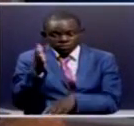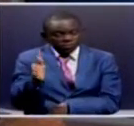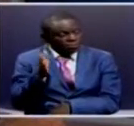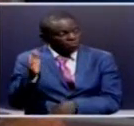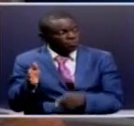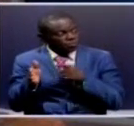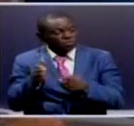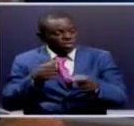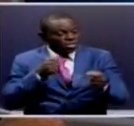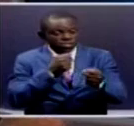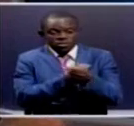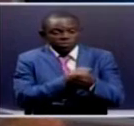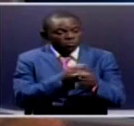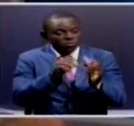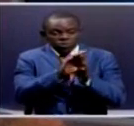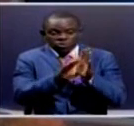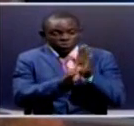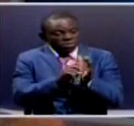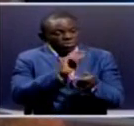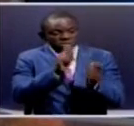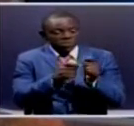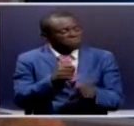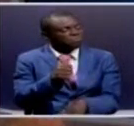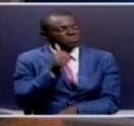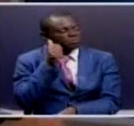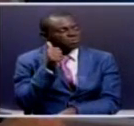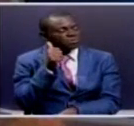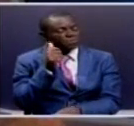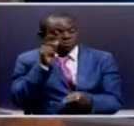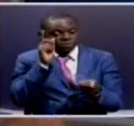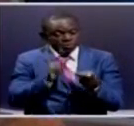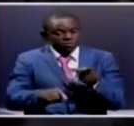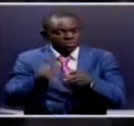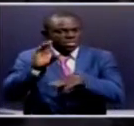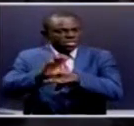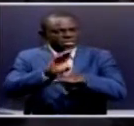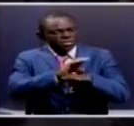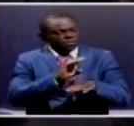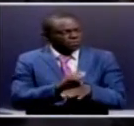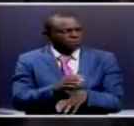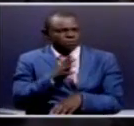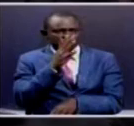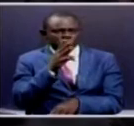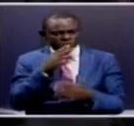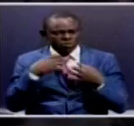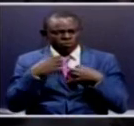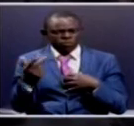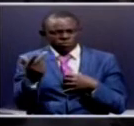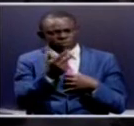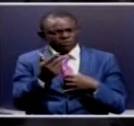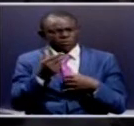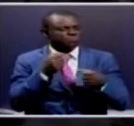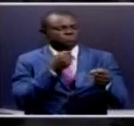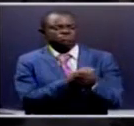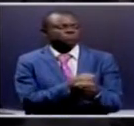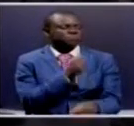this. Churches on their platform, three mother bodies have said they won't be part of this. We've been divided.